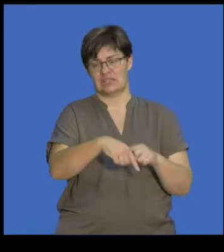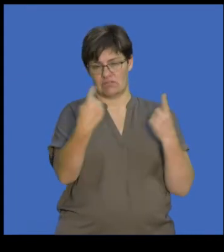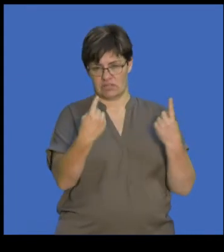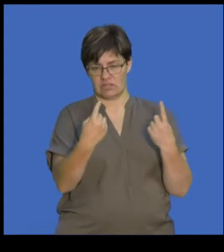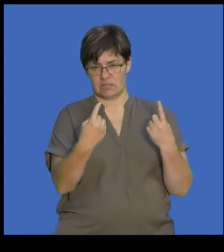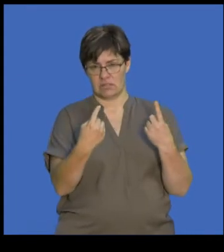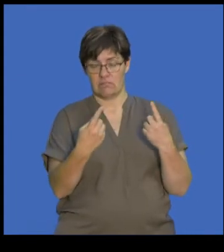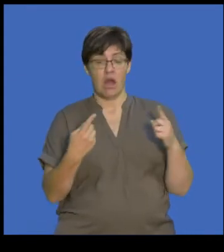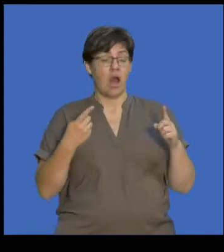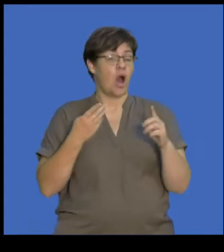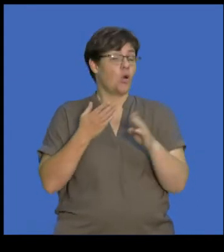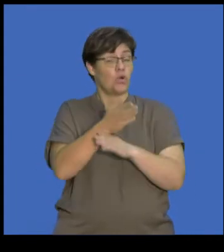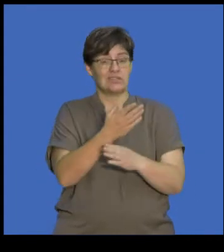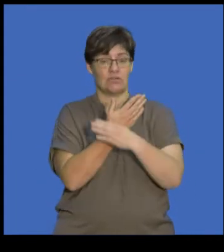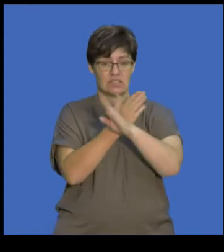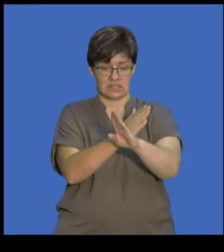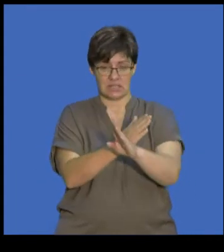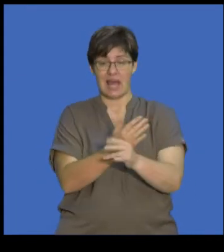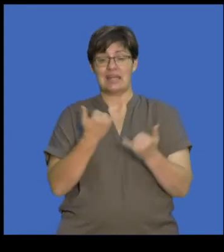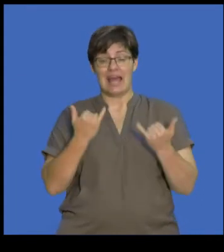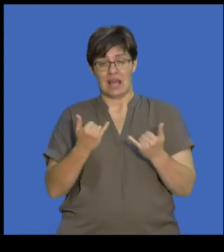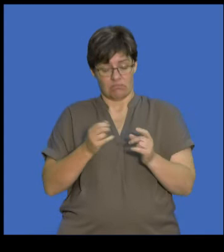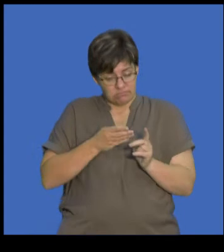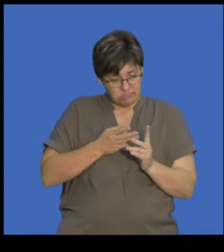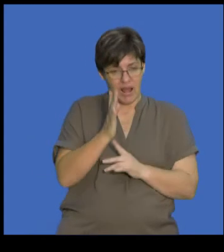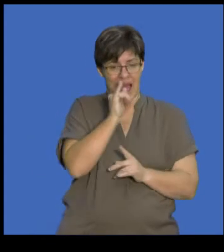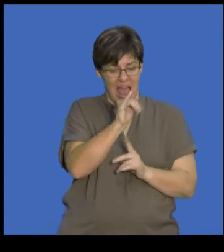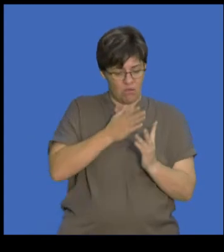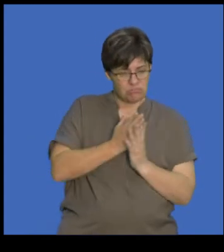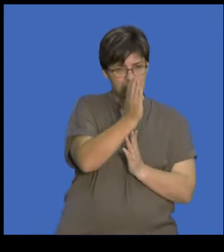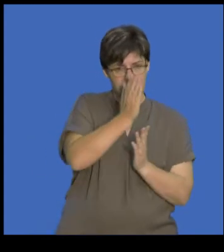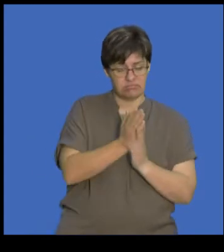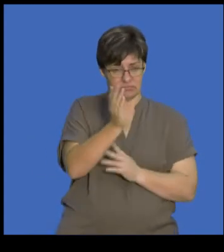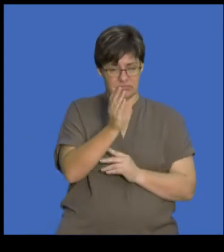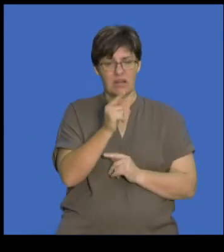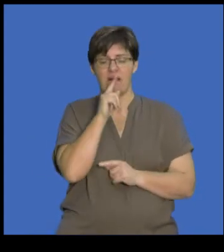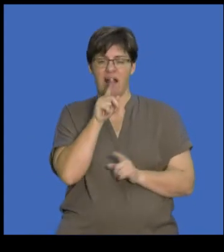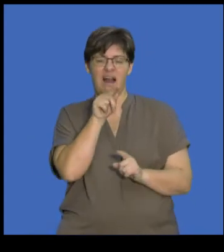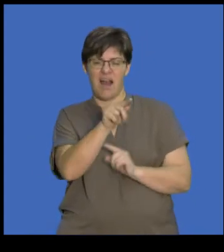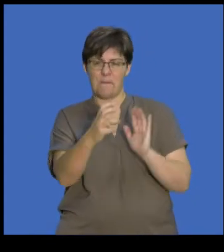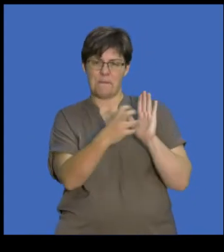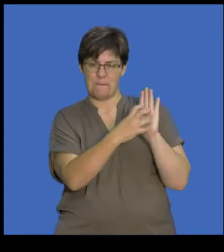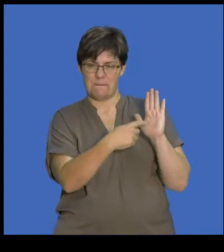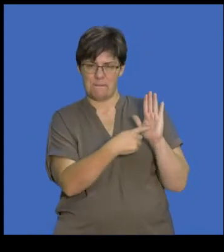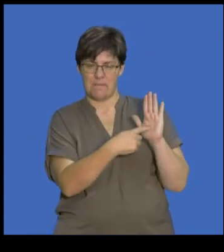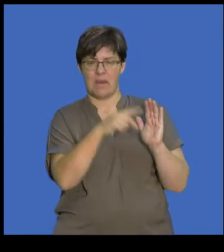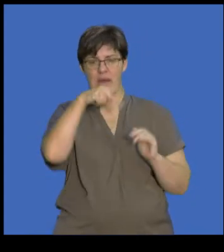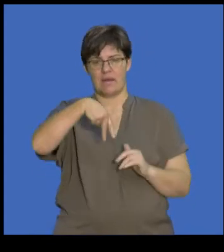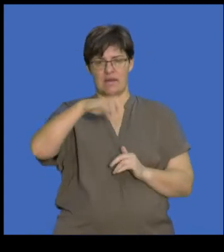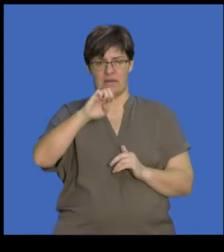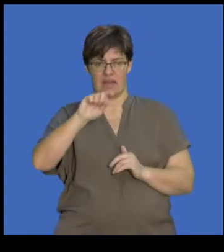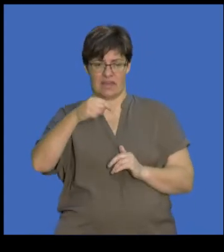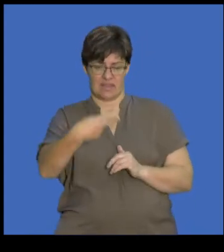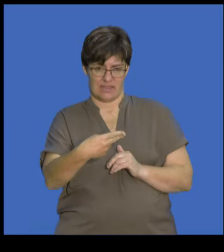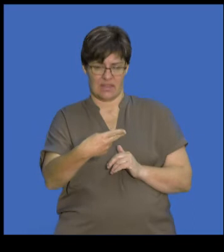okay, and the current flowing through it. Okay, this is just a snippet of a FET, setup of